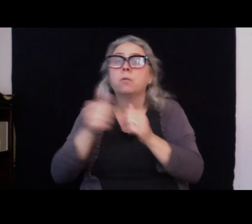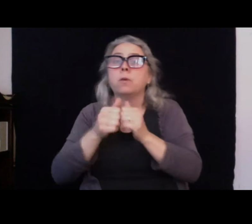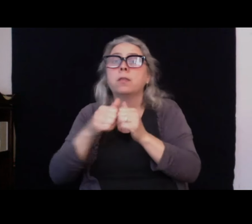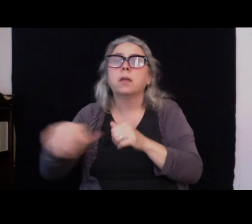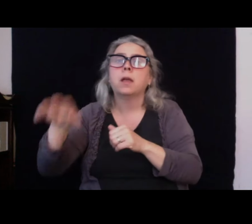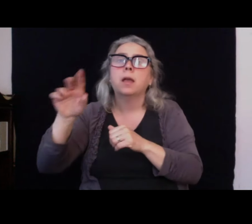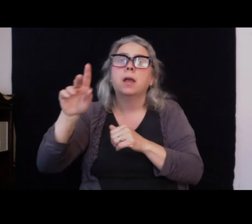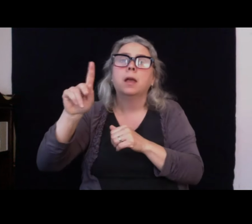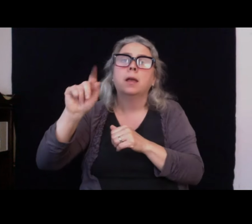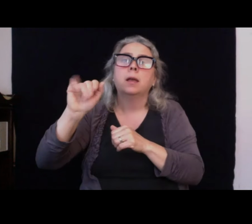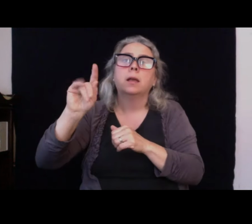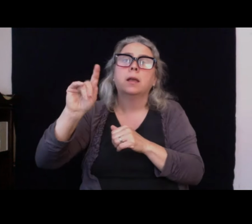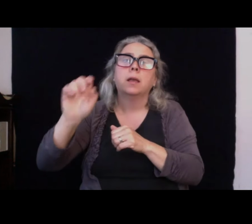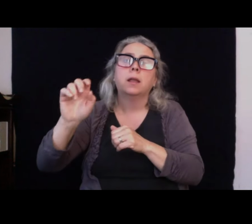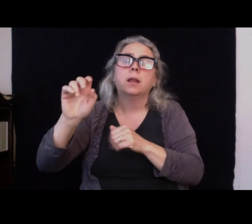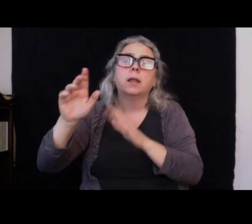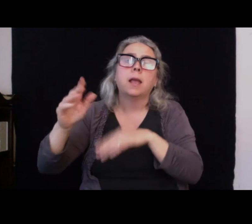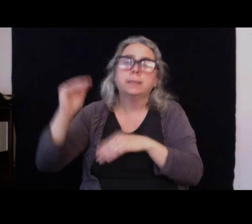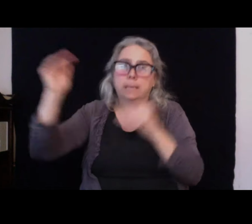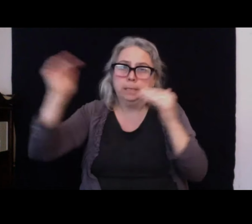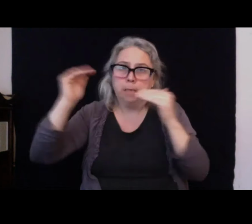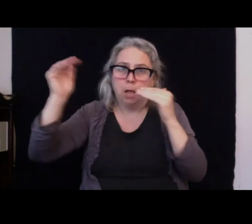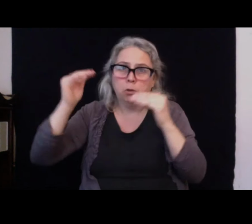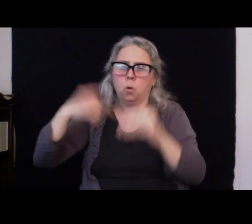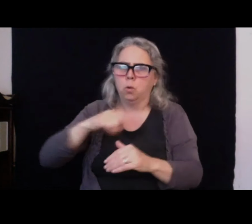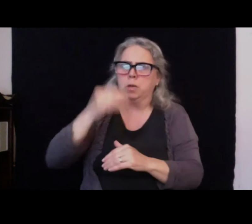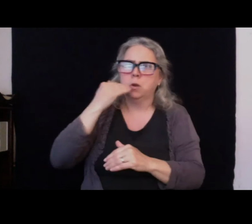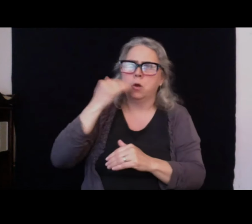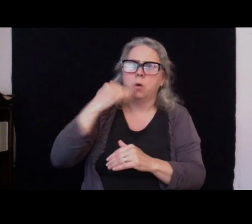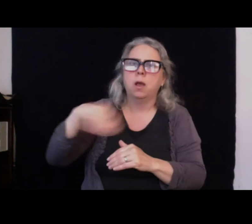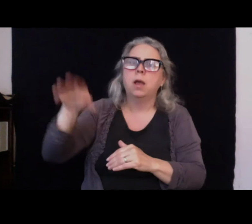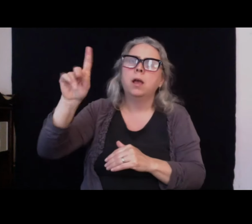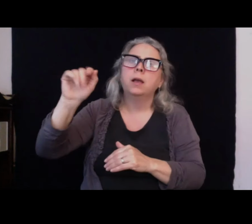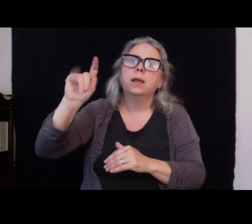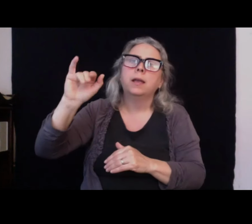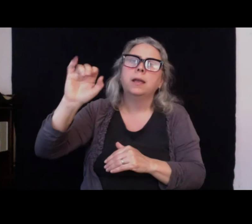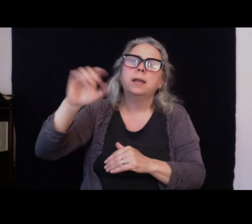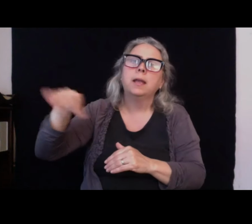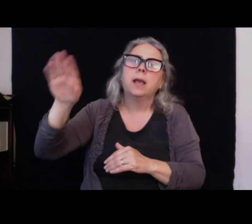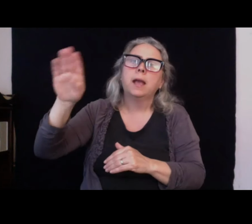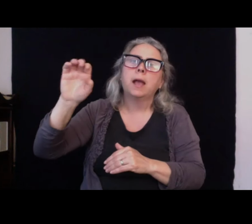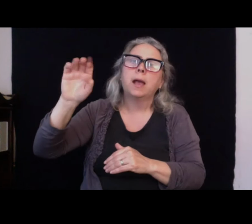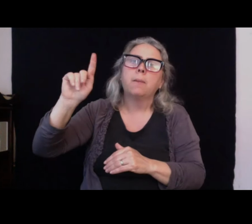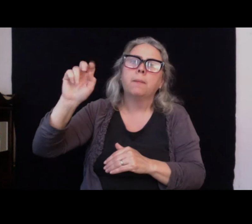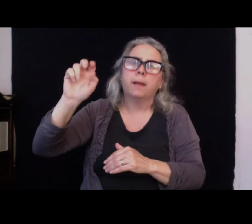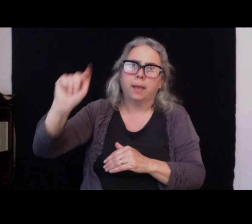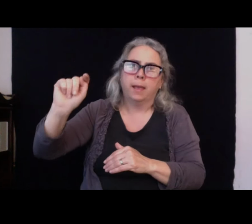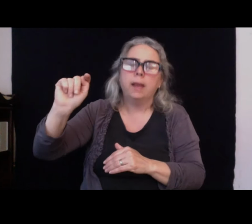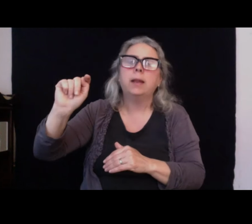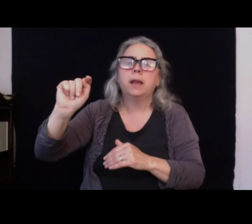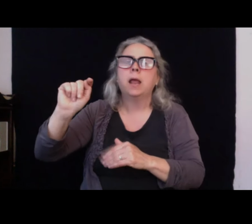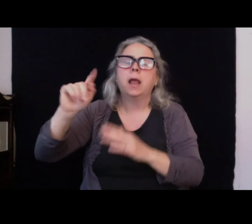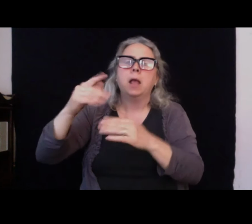adult, just keep in mind, because we know that, you know, Katie Beckett can go, I guess, technically into adulthood a little